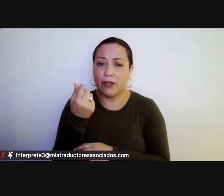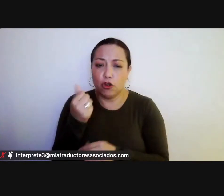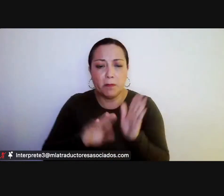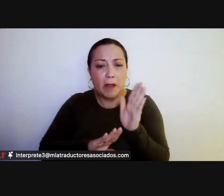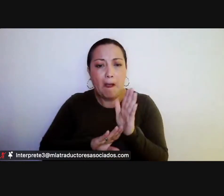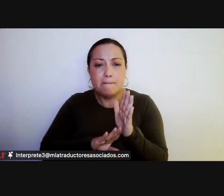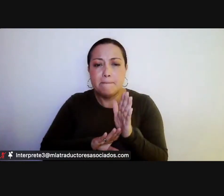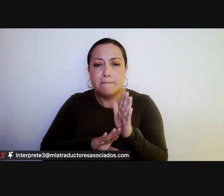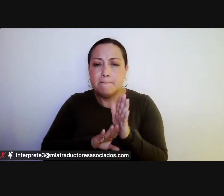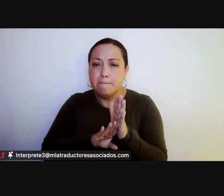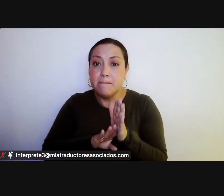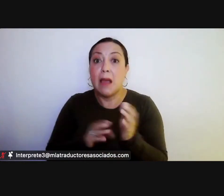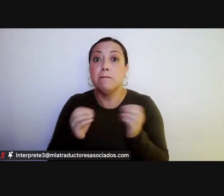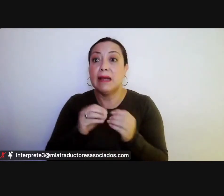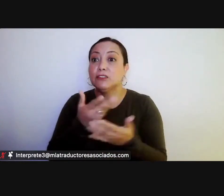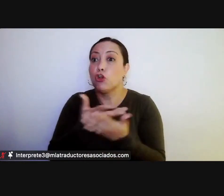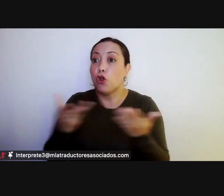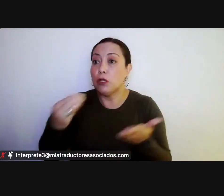low increase